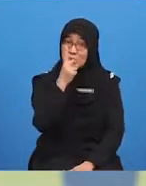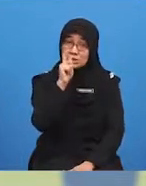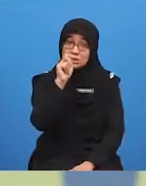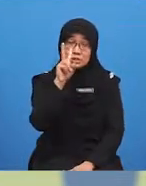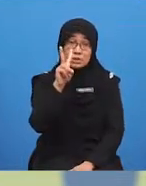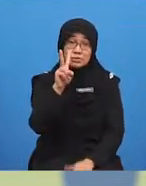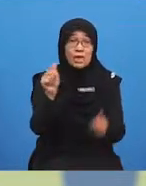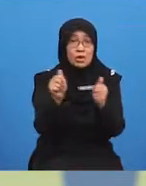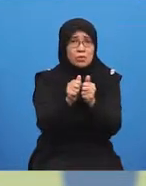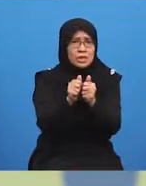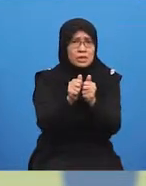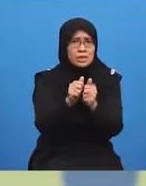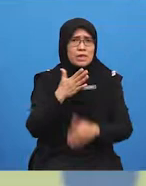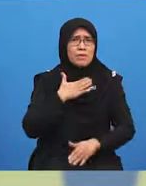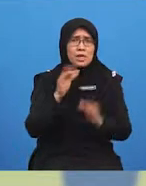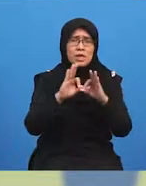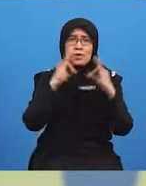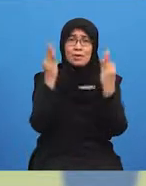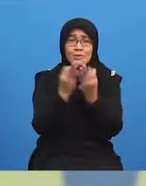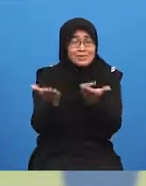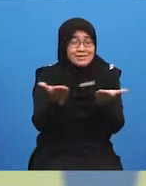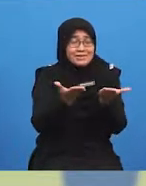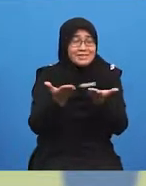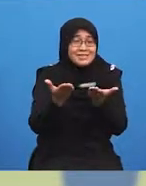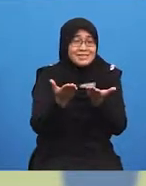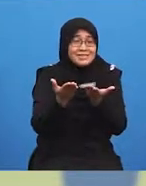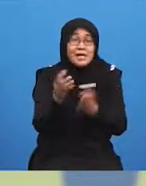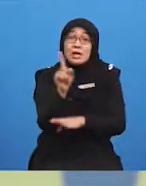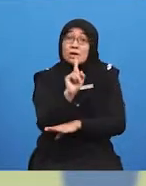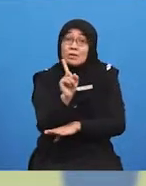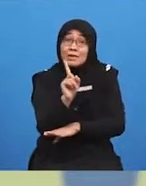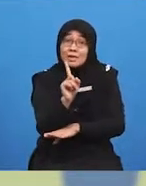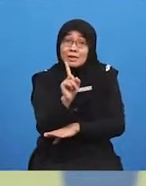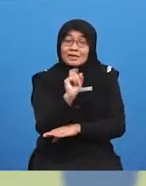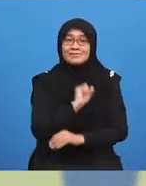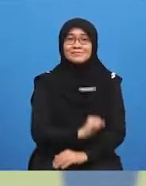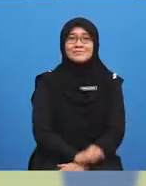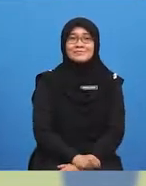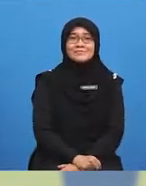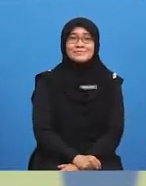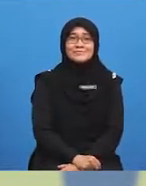I watch television with my family here. Where is it?